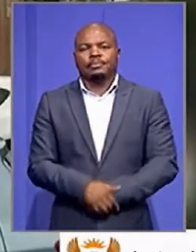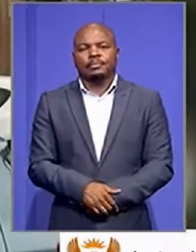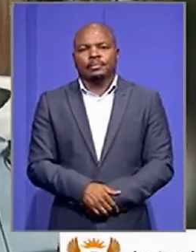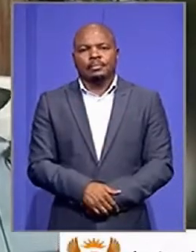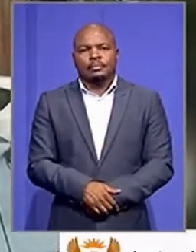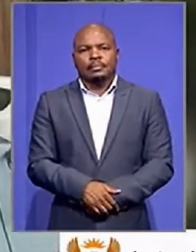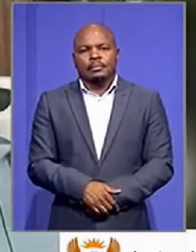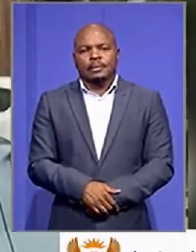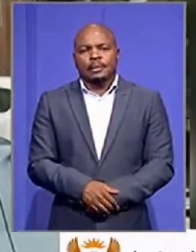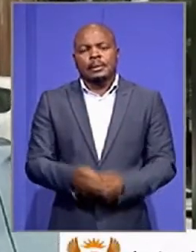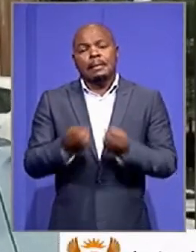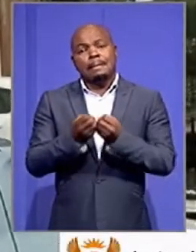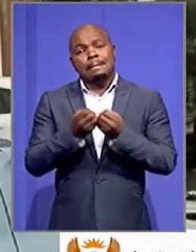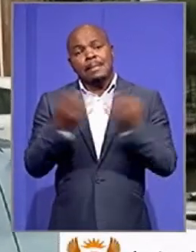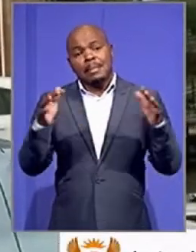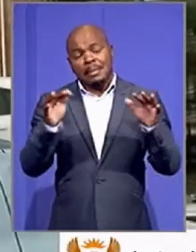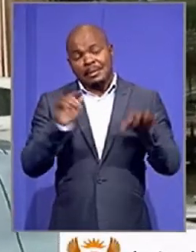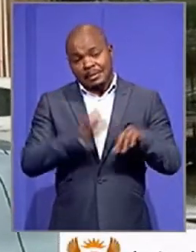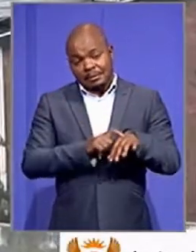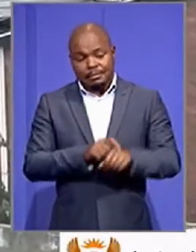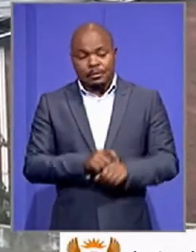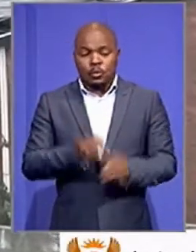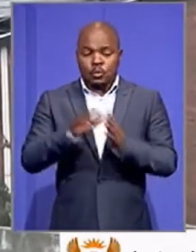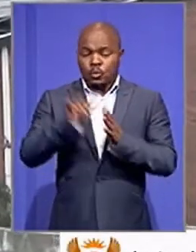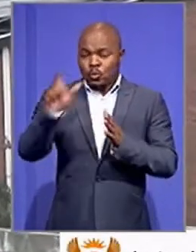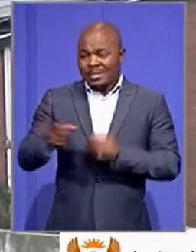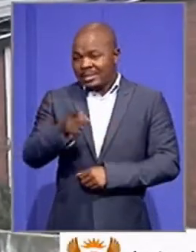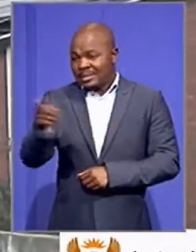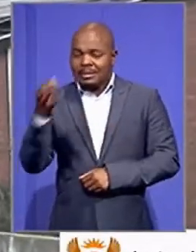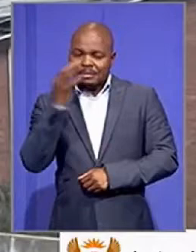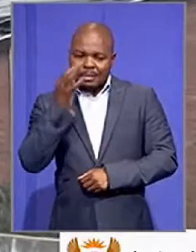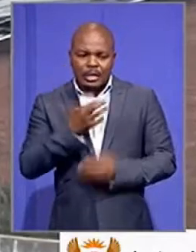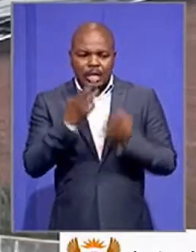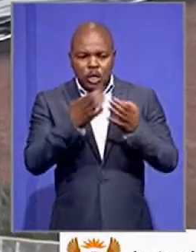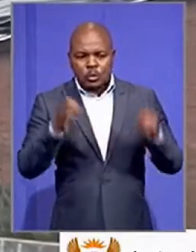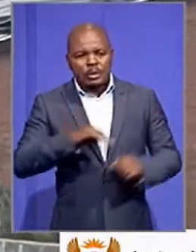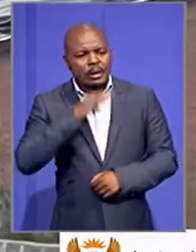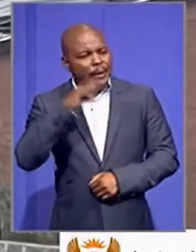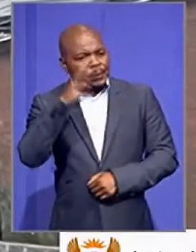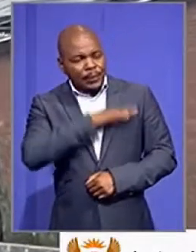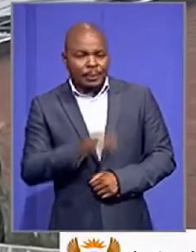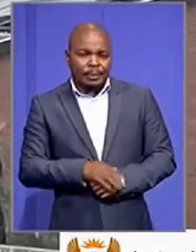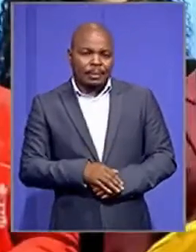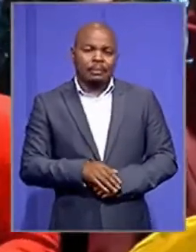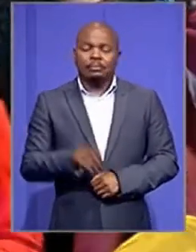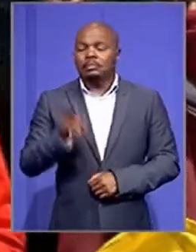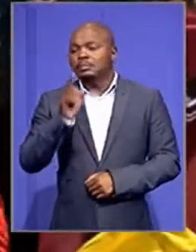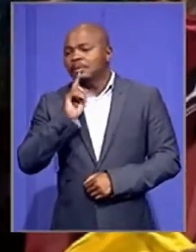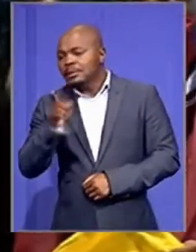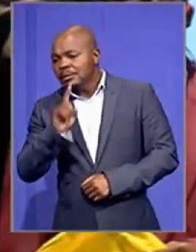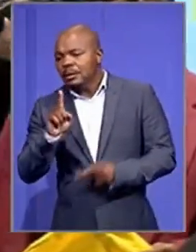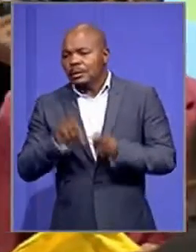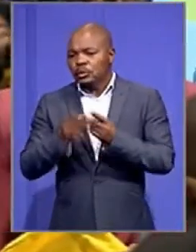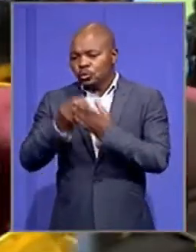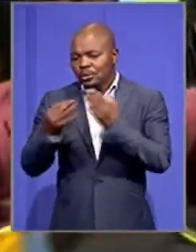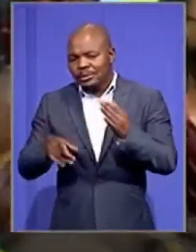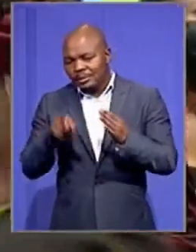le gantsi re Dolopi barutabana ba lela ka tlhaelo ya didiriso kwa dikolong a se se ama tiragatso ya barutwana le barutabana ka tsela